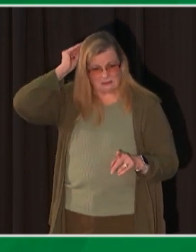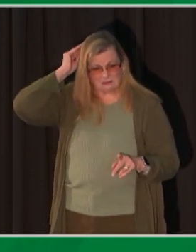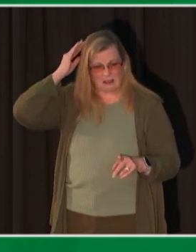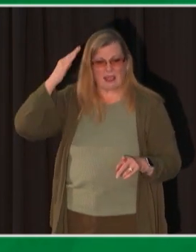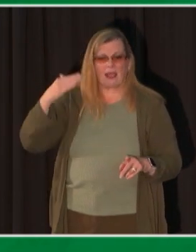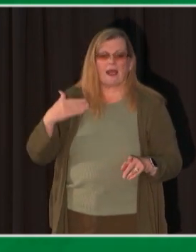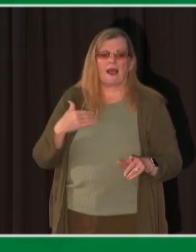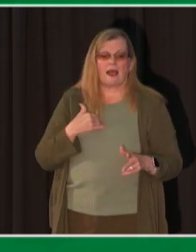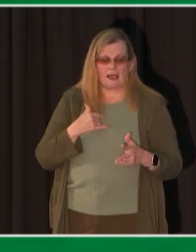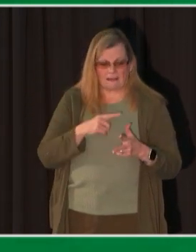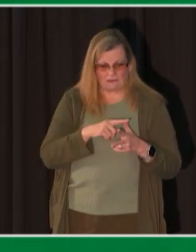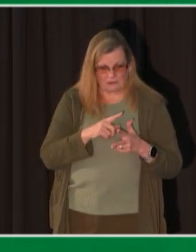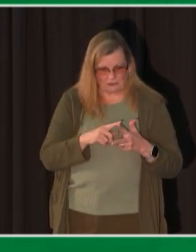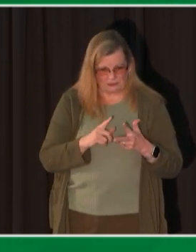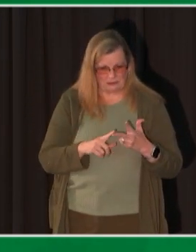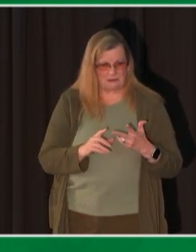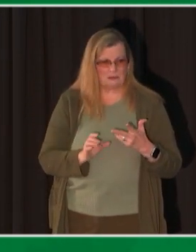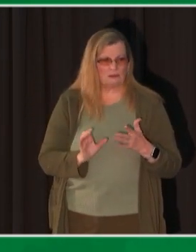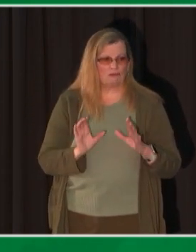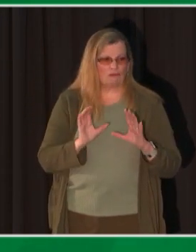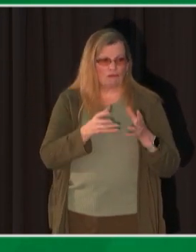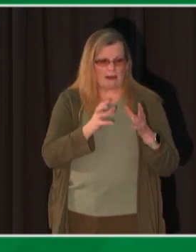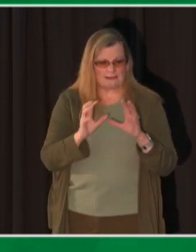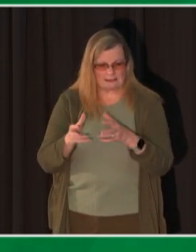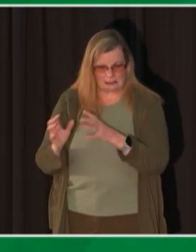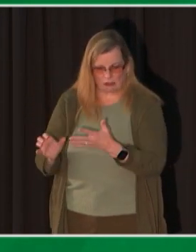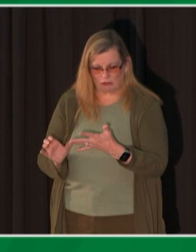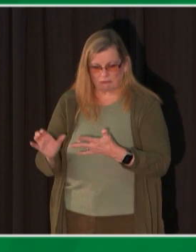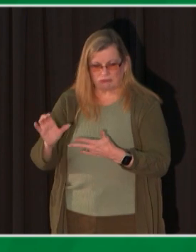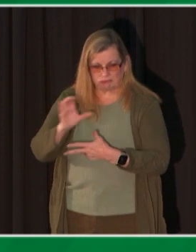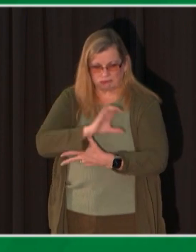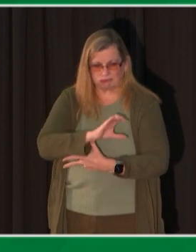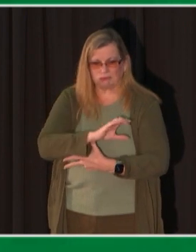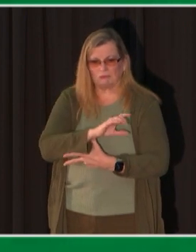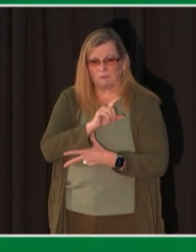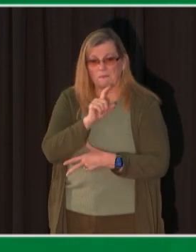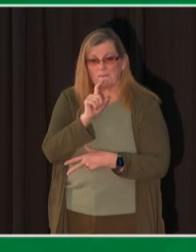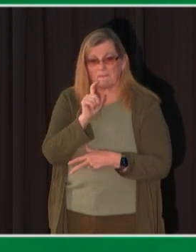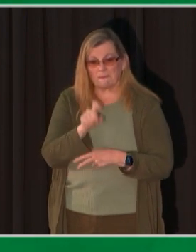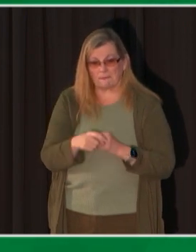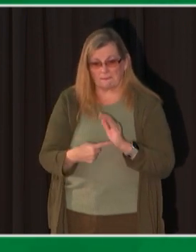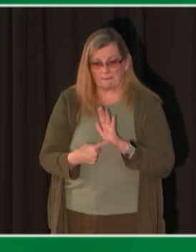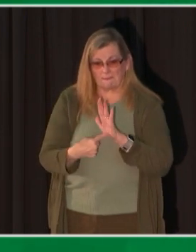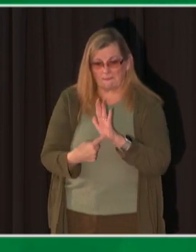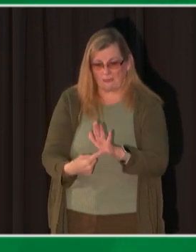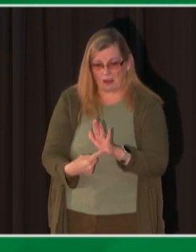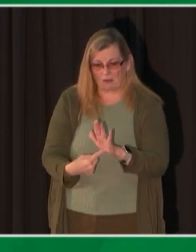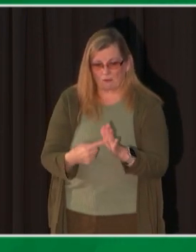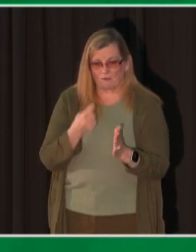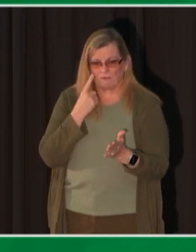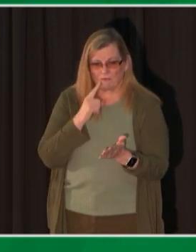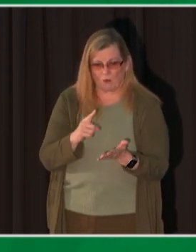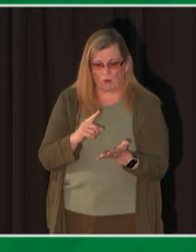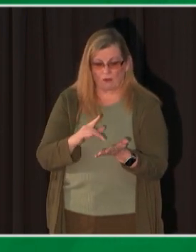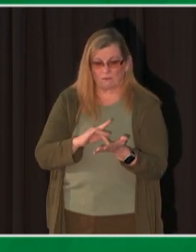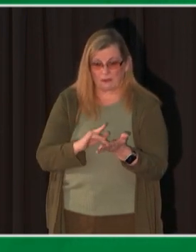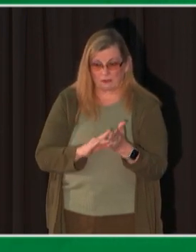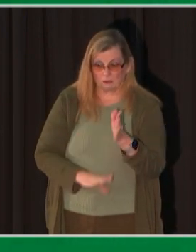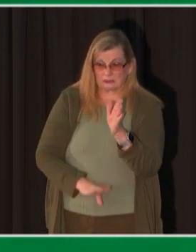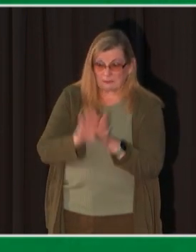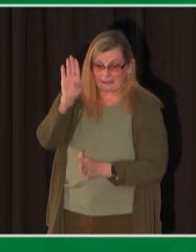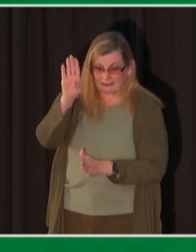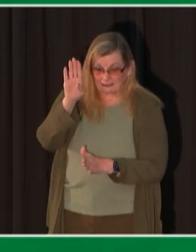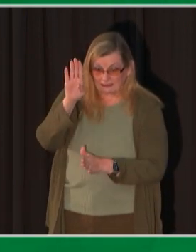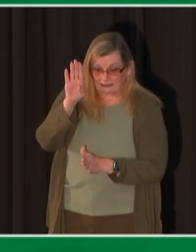be in place. We've talked a lot about our models for medical surge and being able to meet the demands on our healthcare